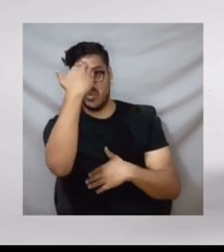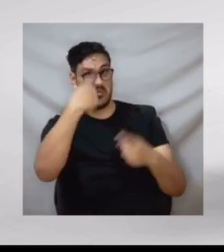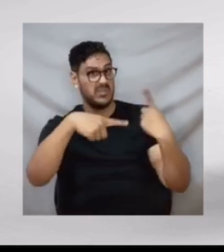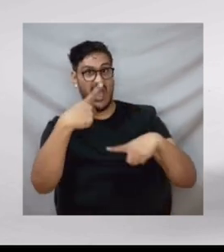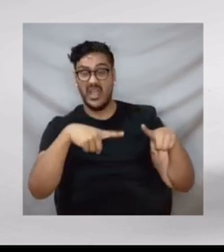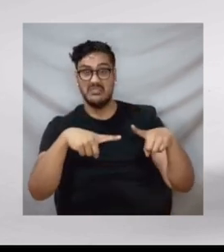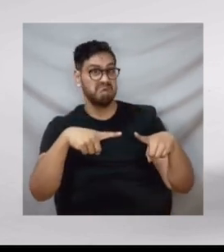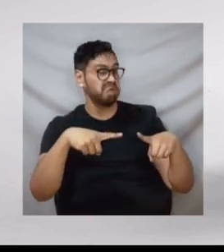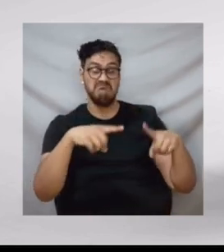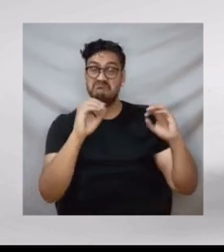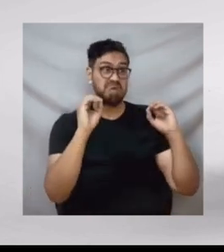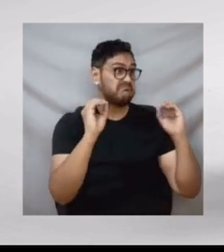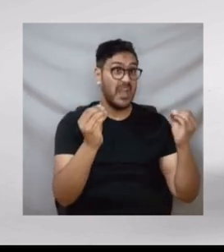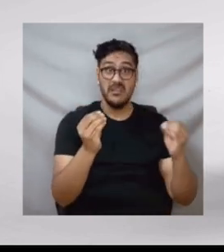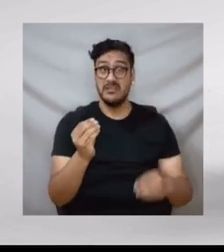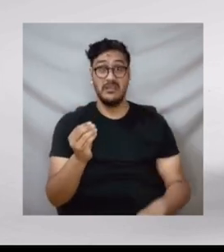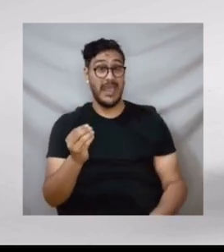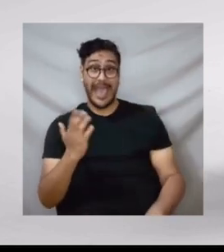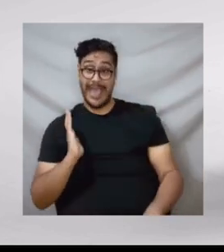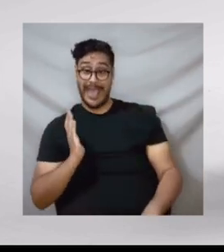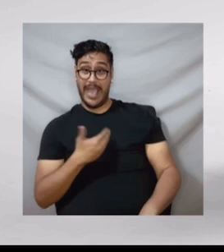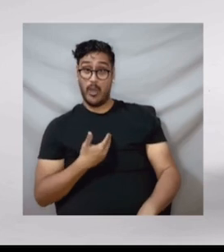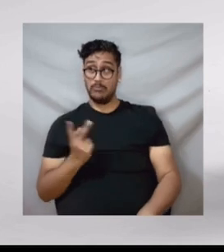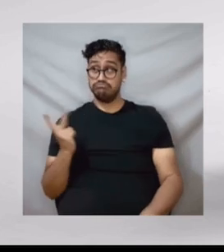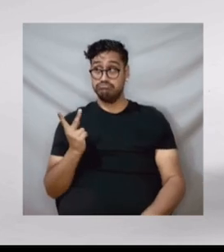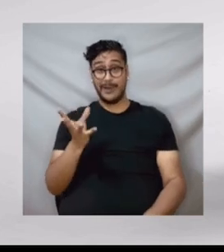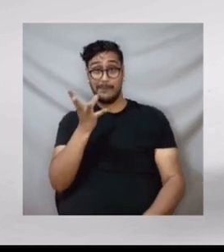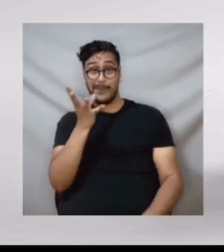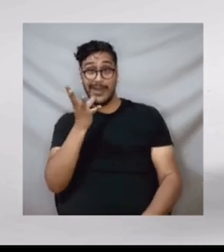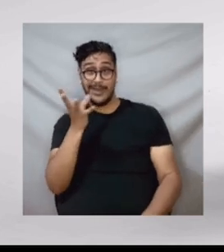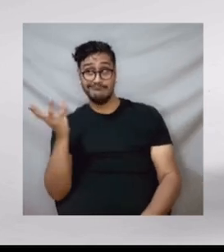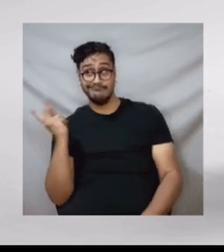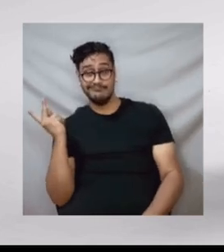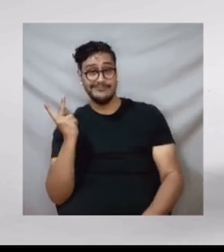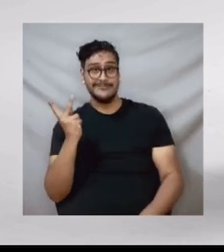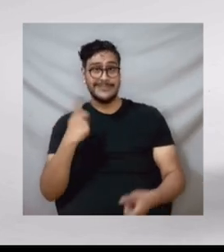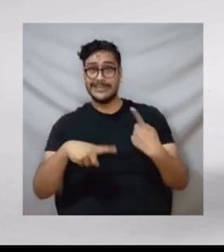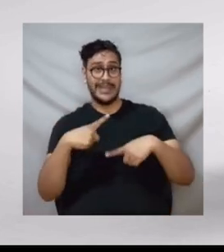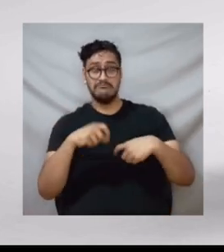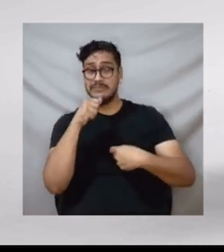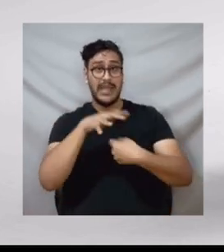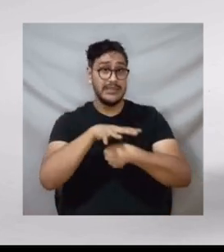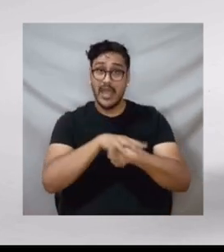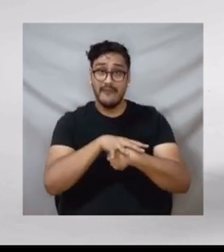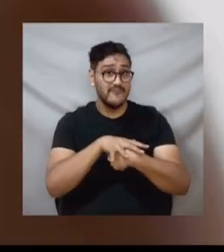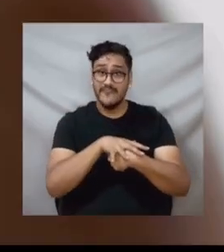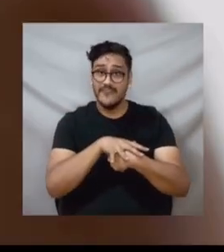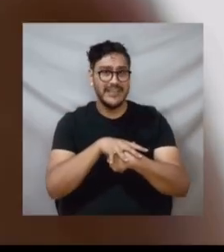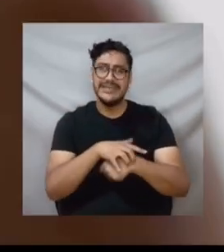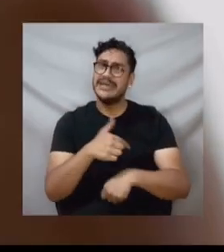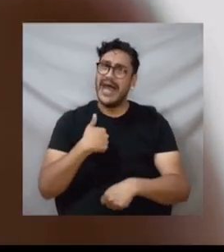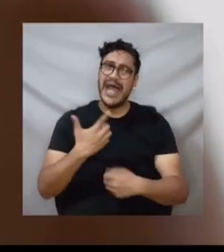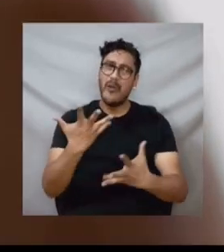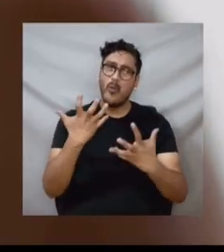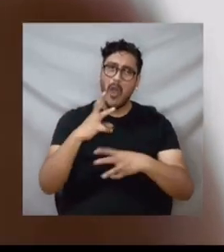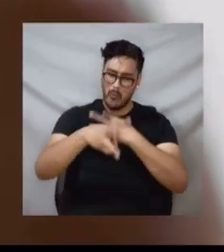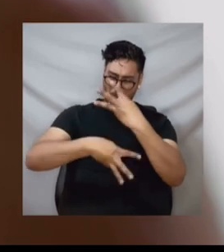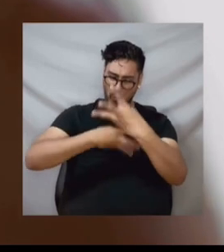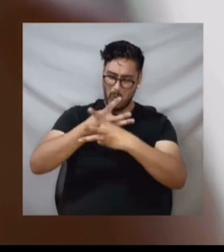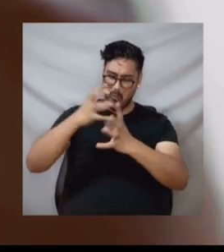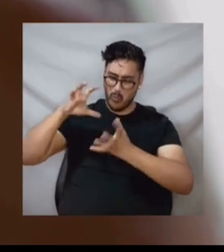a little bit of signs your mom and i knew were enough giving you everything you wanted wasn't enough i wanted to give you the